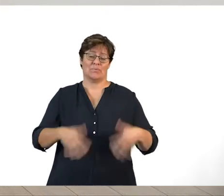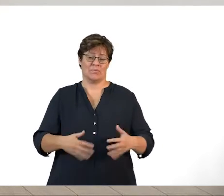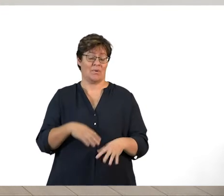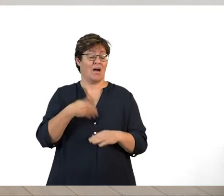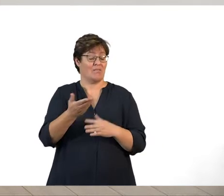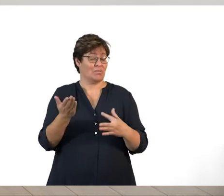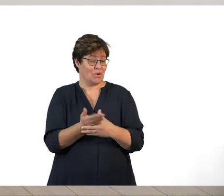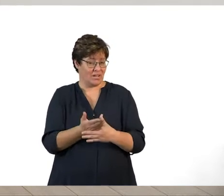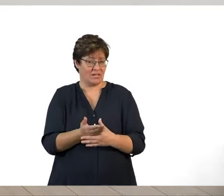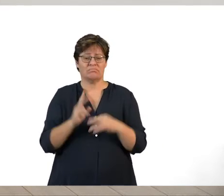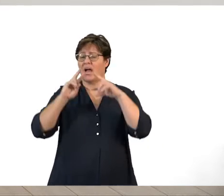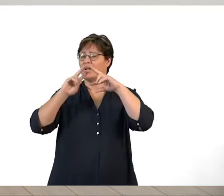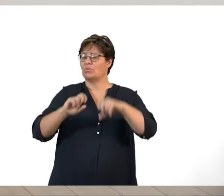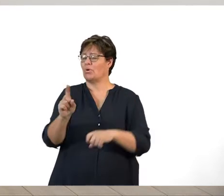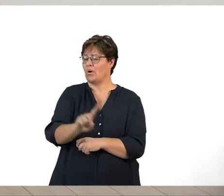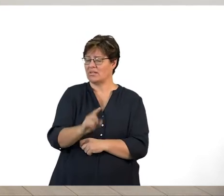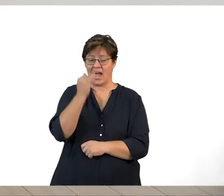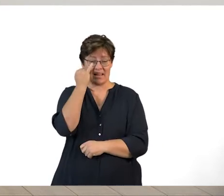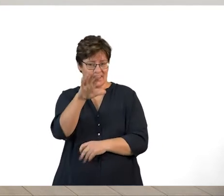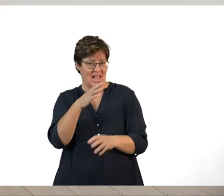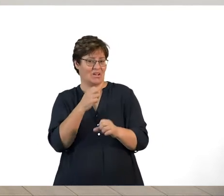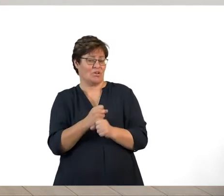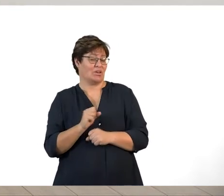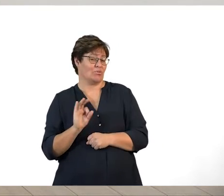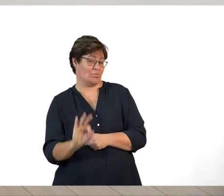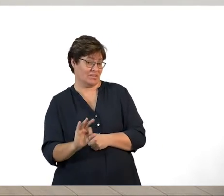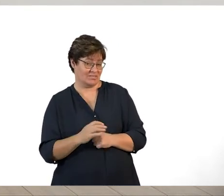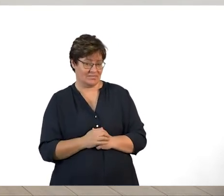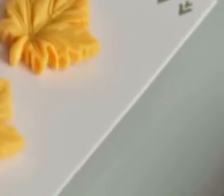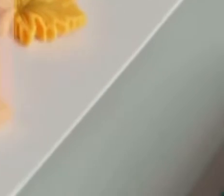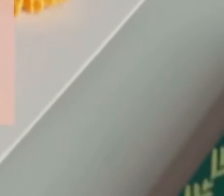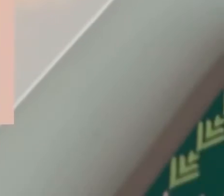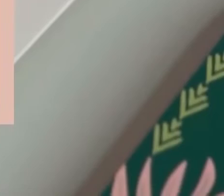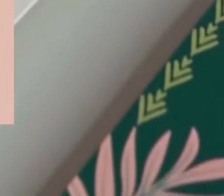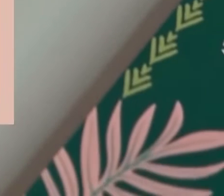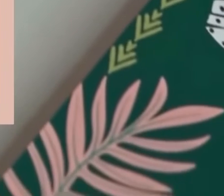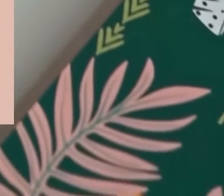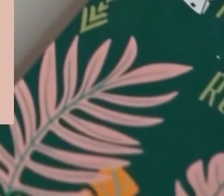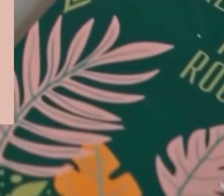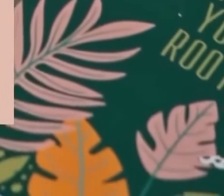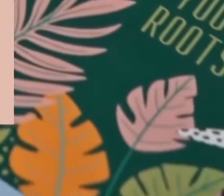useful. After the break, we will explore an idea for grade 3.